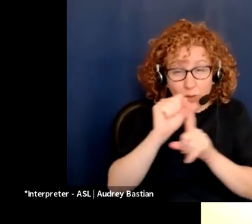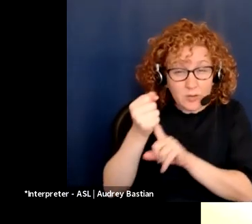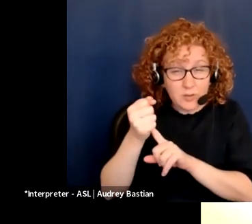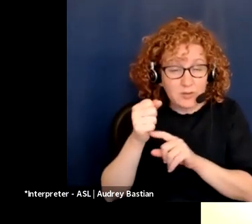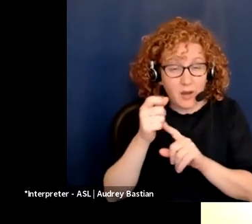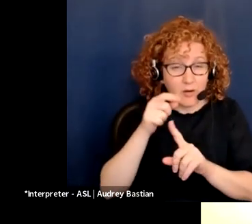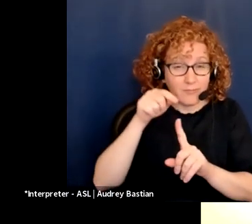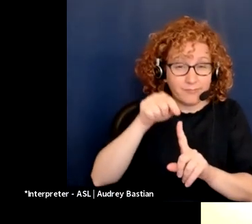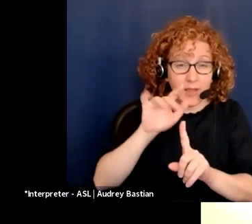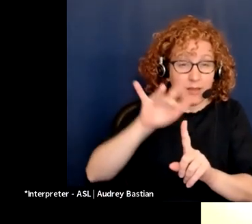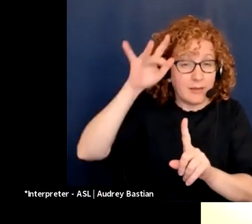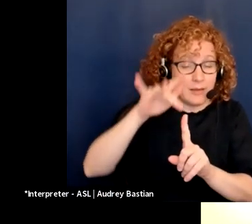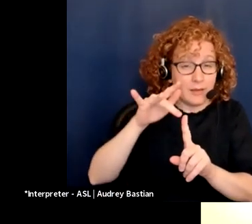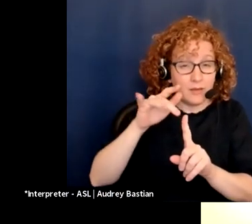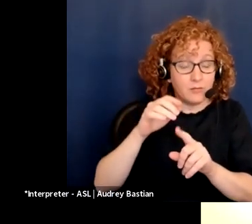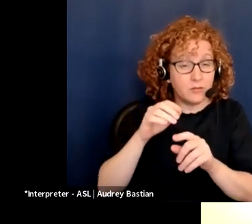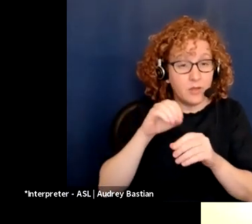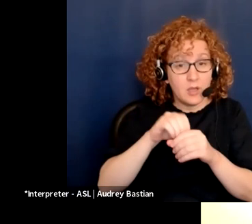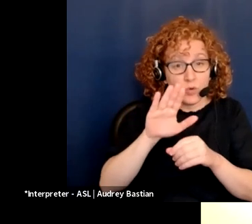journeys?